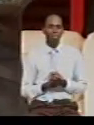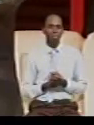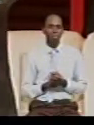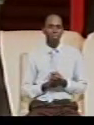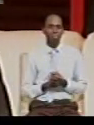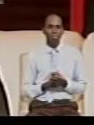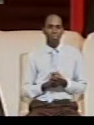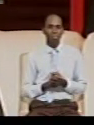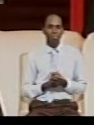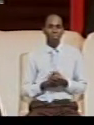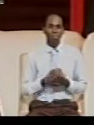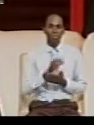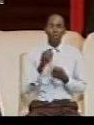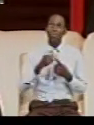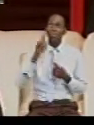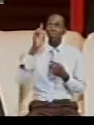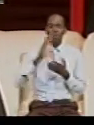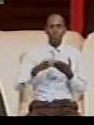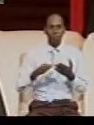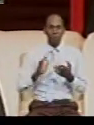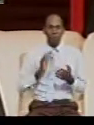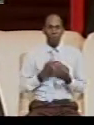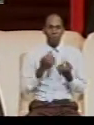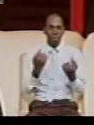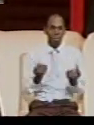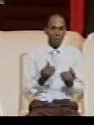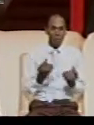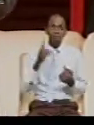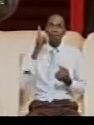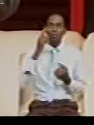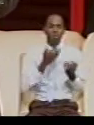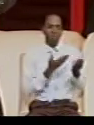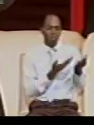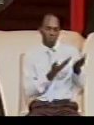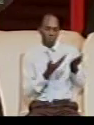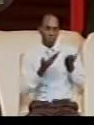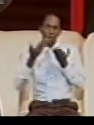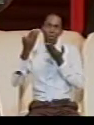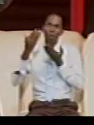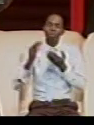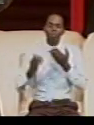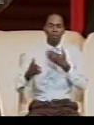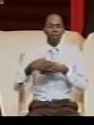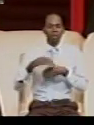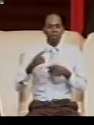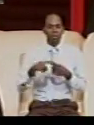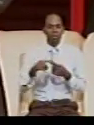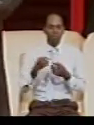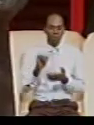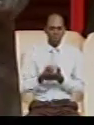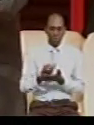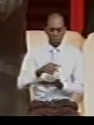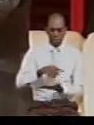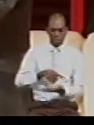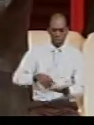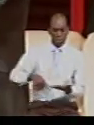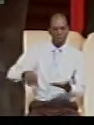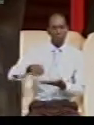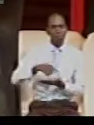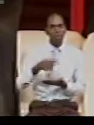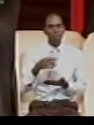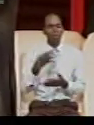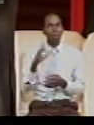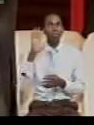he forgives our sin, he brings us back into that circle. And in that